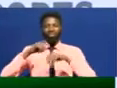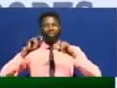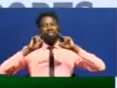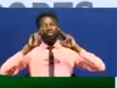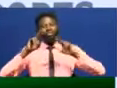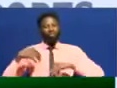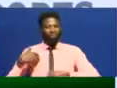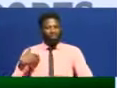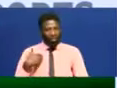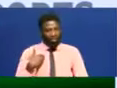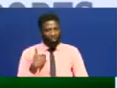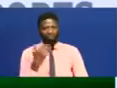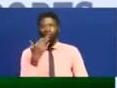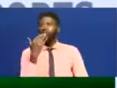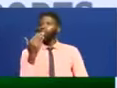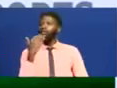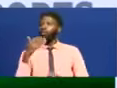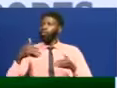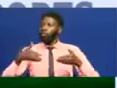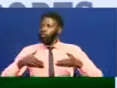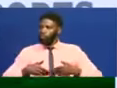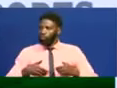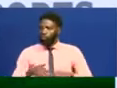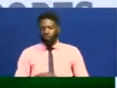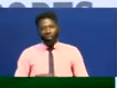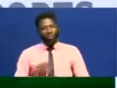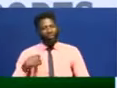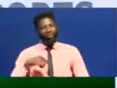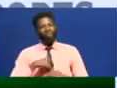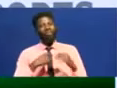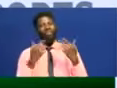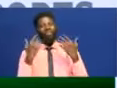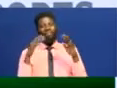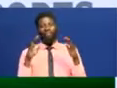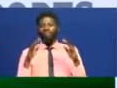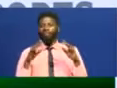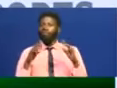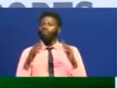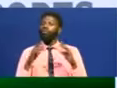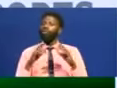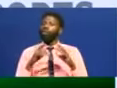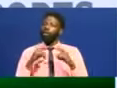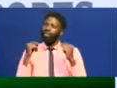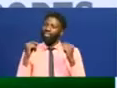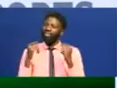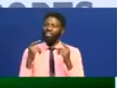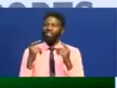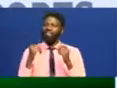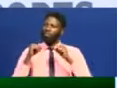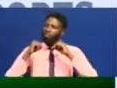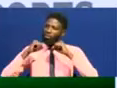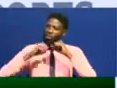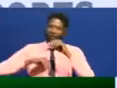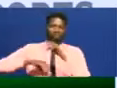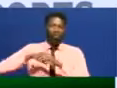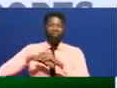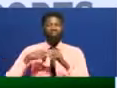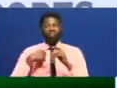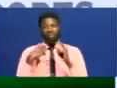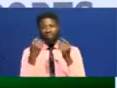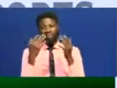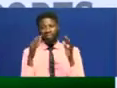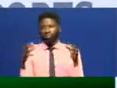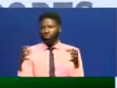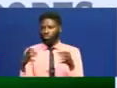rugby events for young people. We have hosted big football games already. As I have indicated, the people who